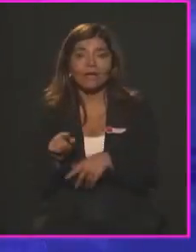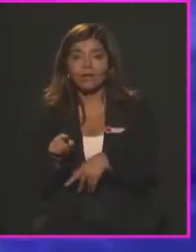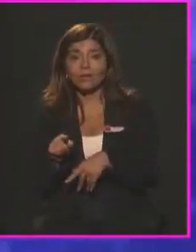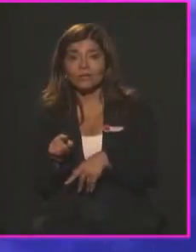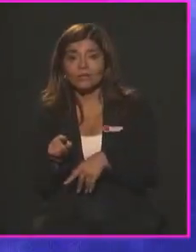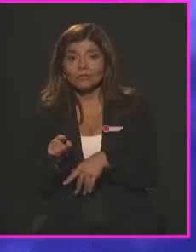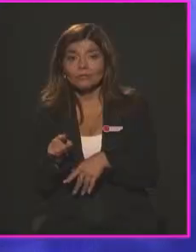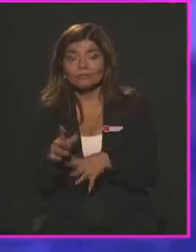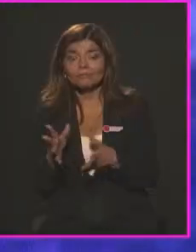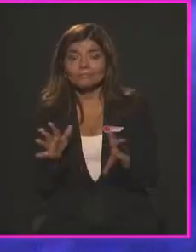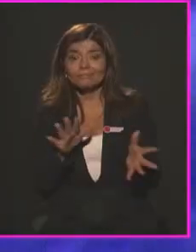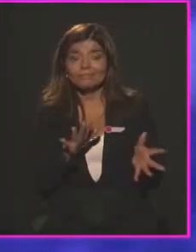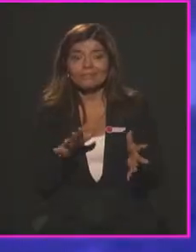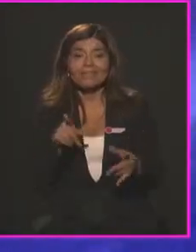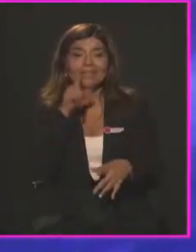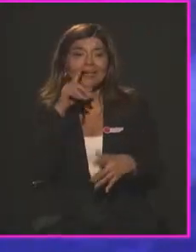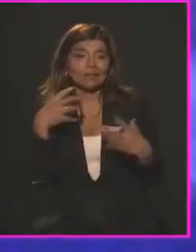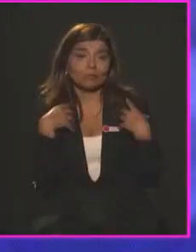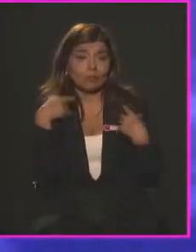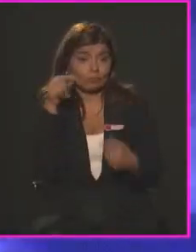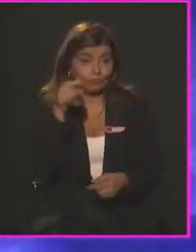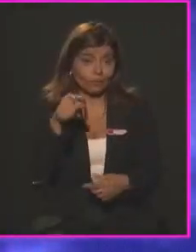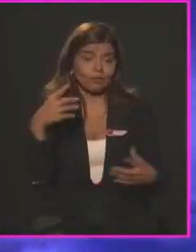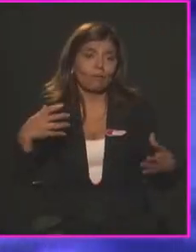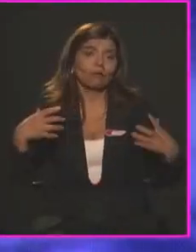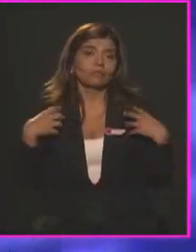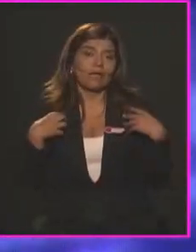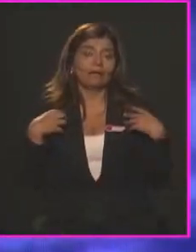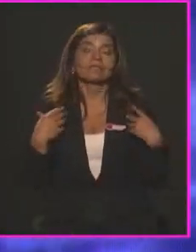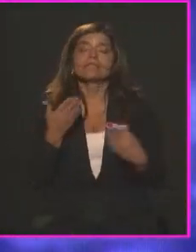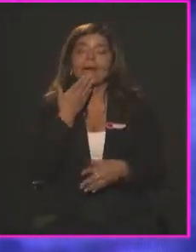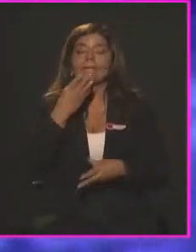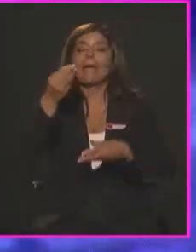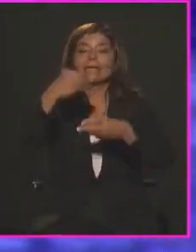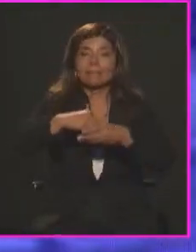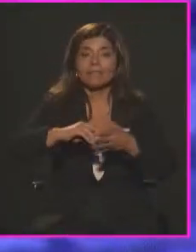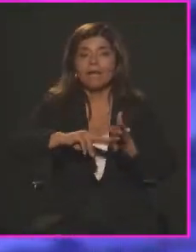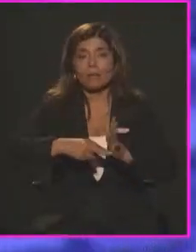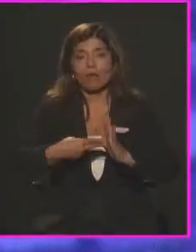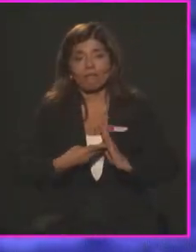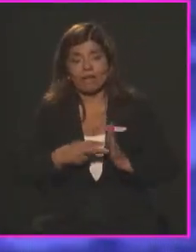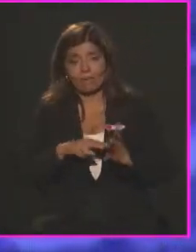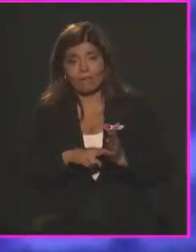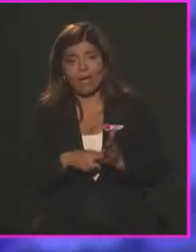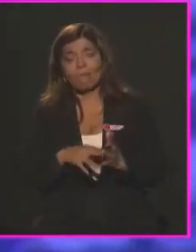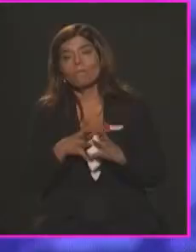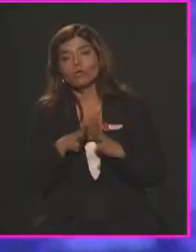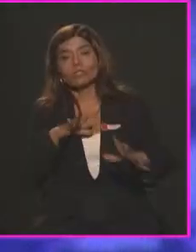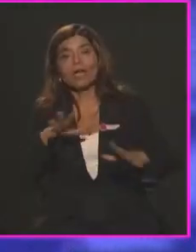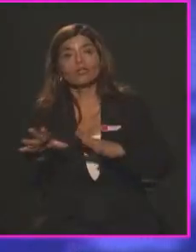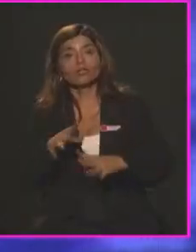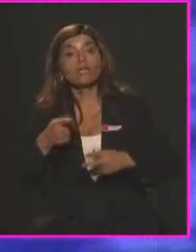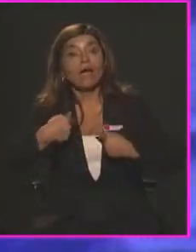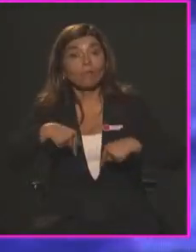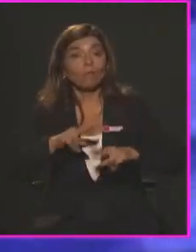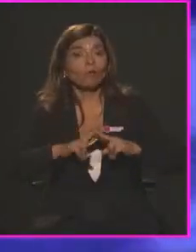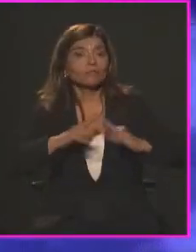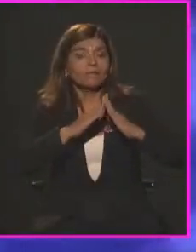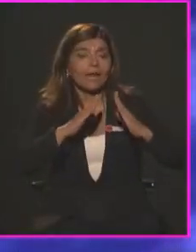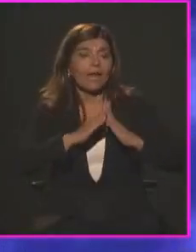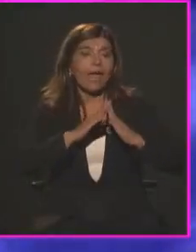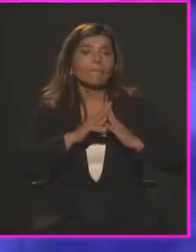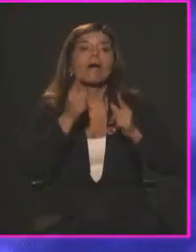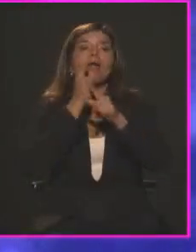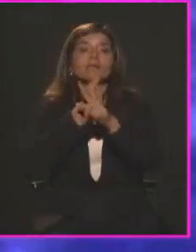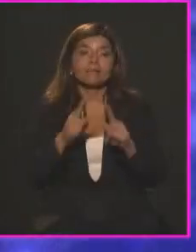of the problem. And there are a lot of steps that we can take at home to make a difference. And I'll get to those in a second, but first I want to tell you